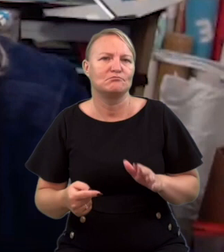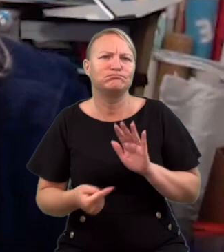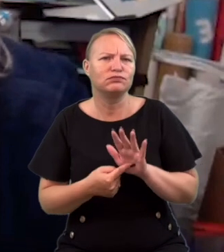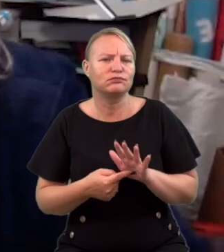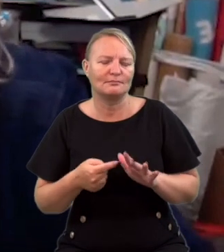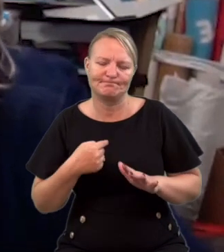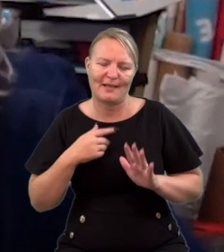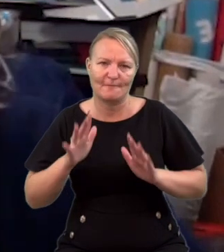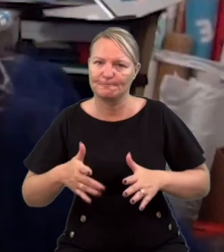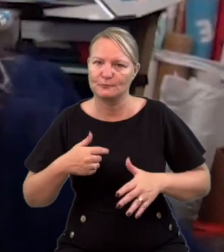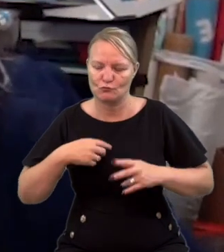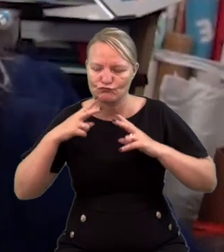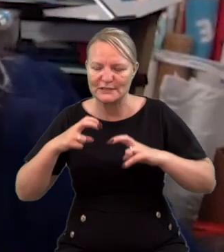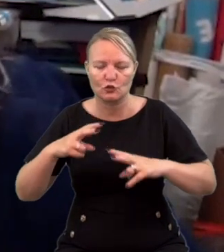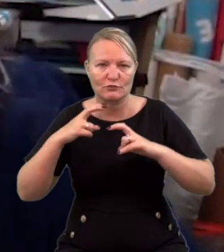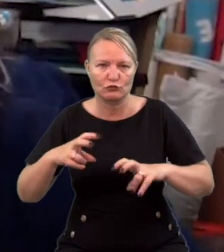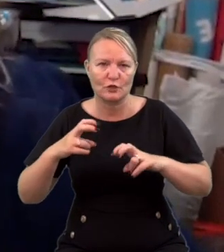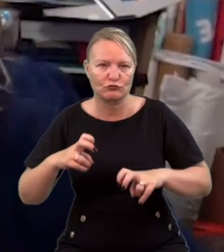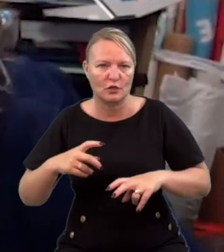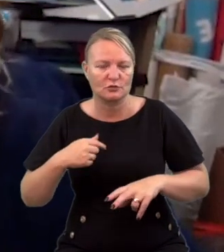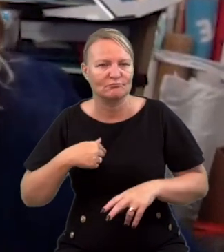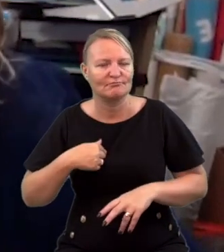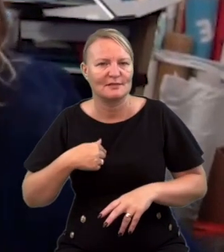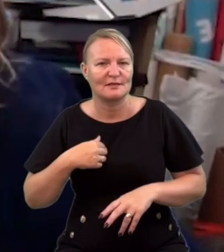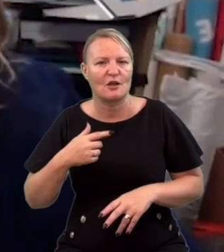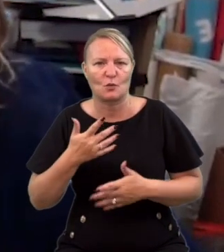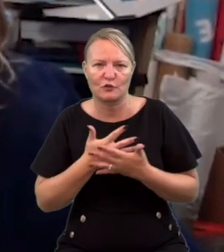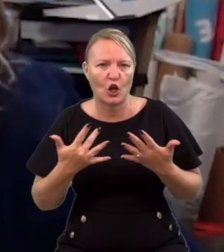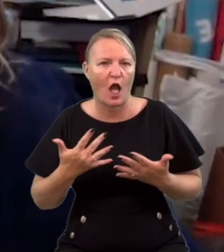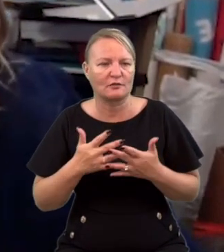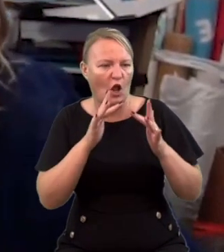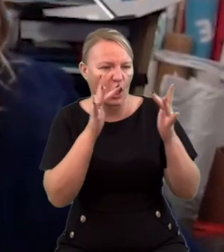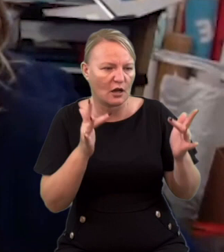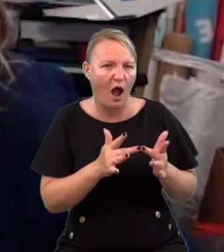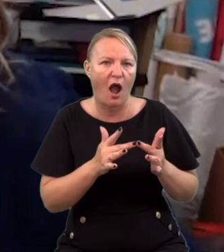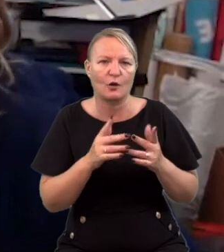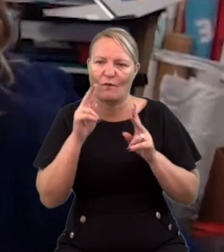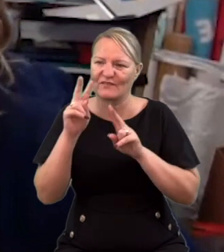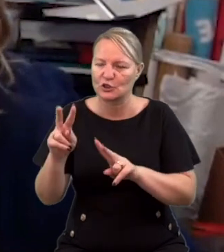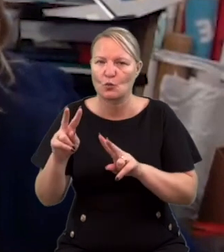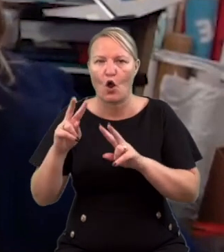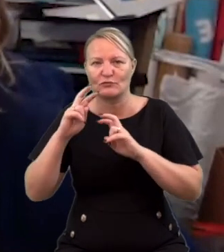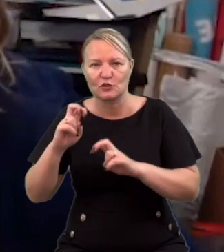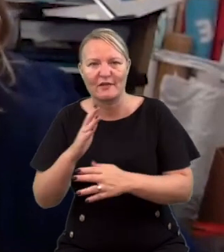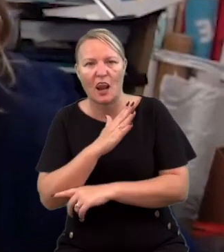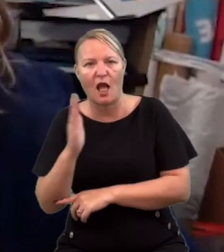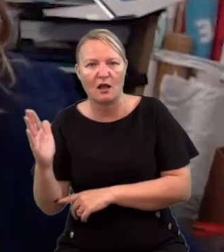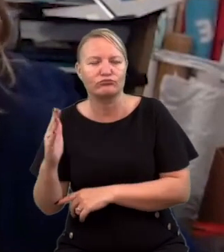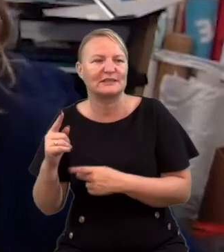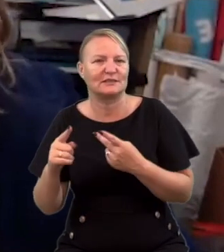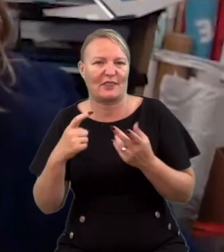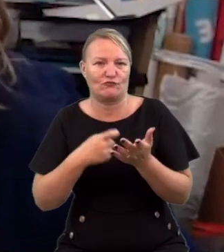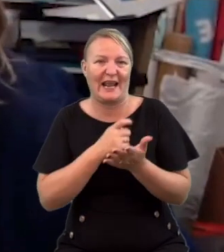I've been very rigorous about my research process. So I've been both kind of doing online and visual research